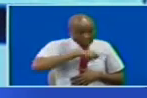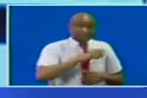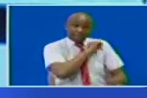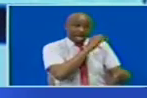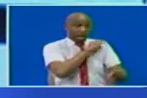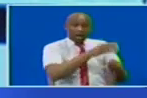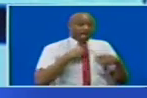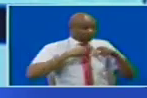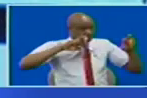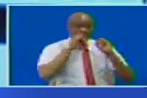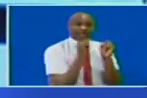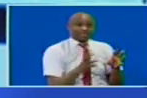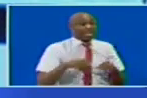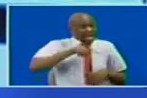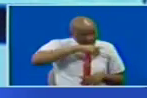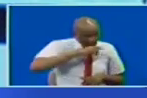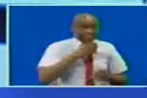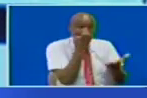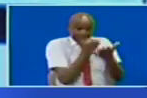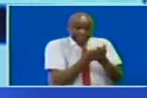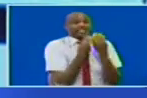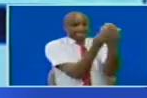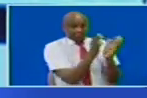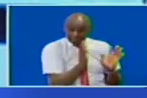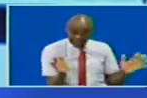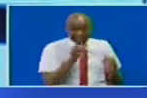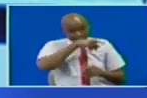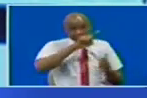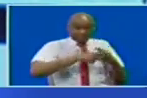those powers. Ours was to take the evidence that we had to the investigative